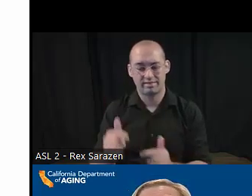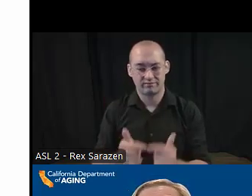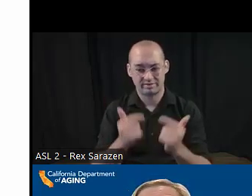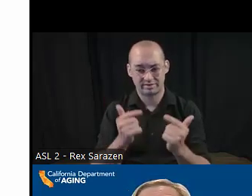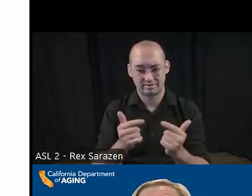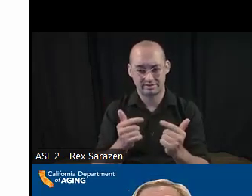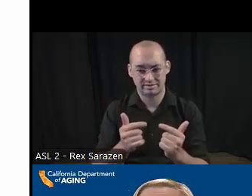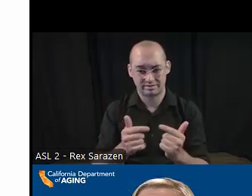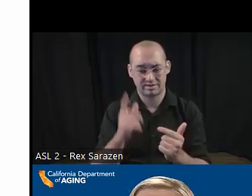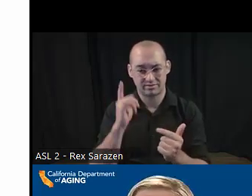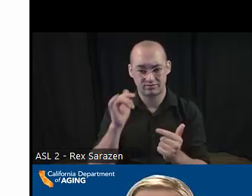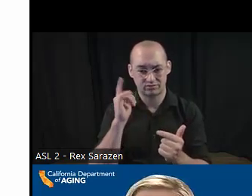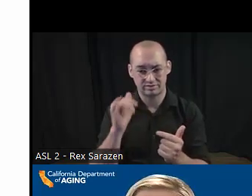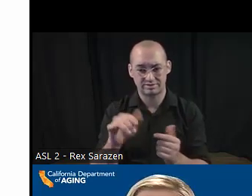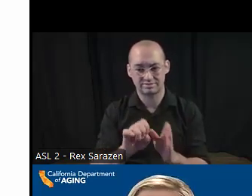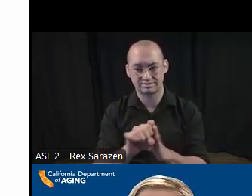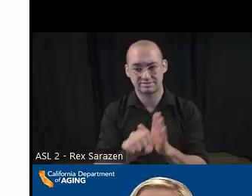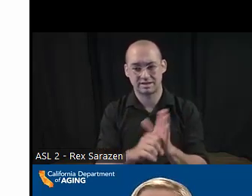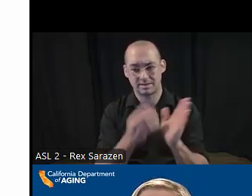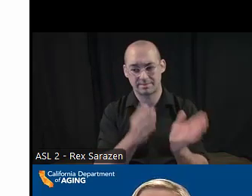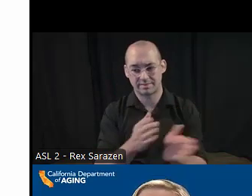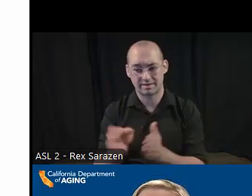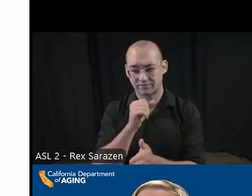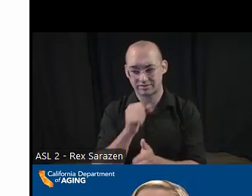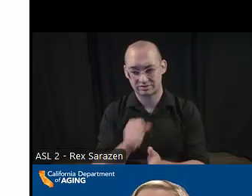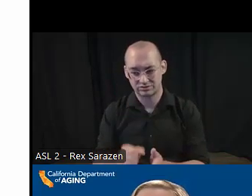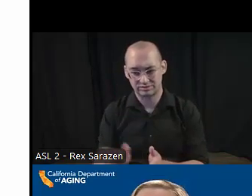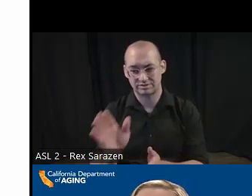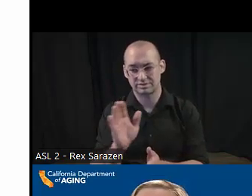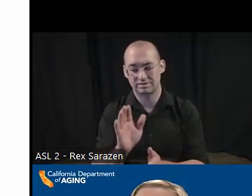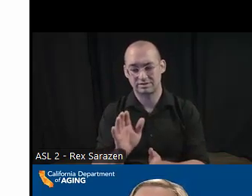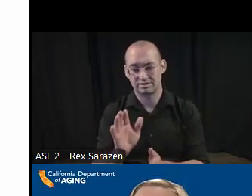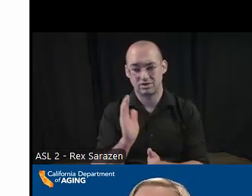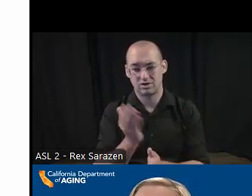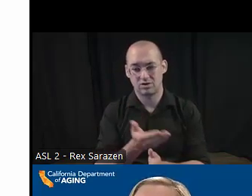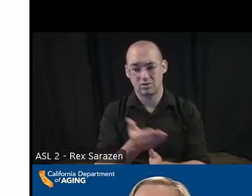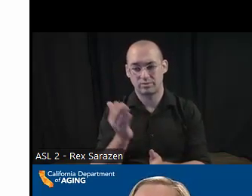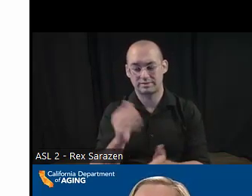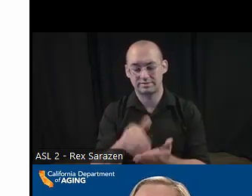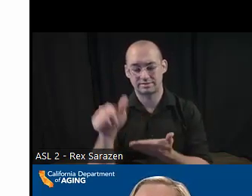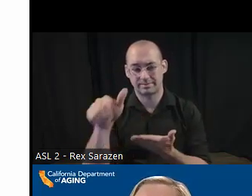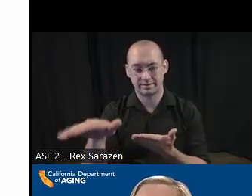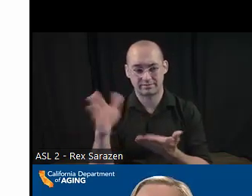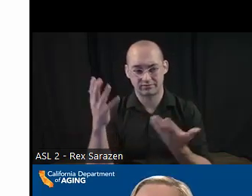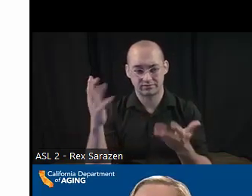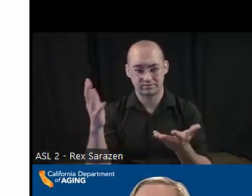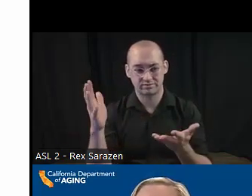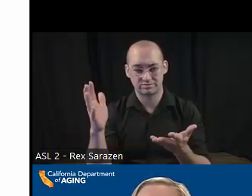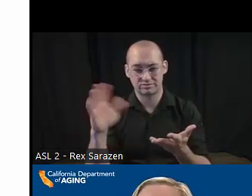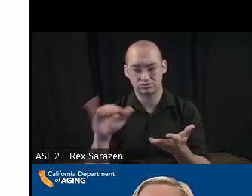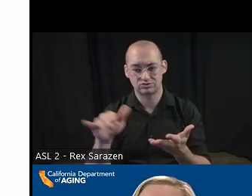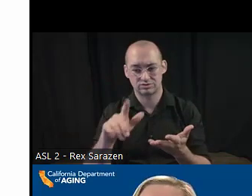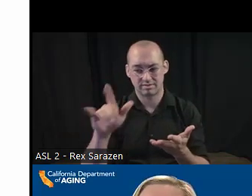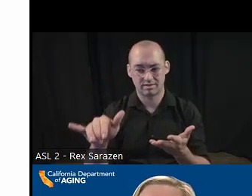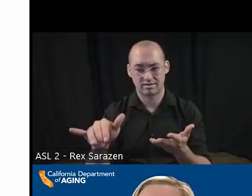of California's State Plan on Aging. We submitted it in July.